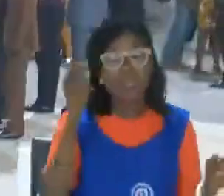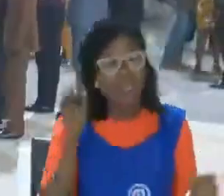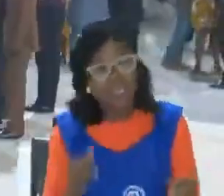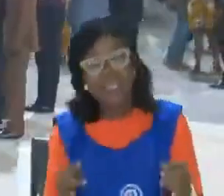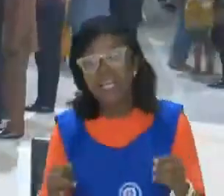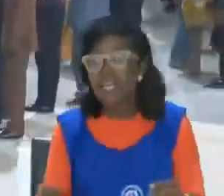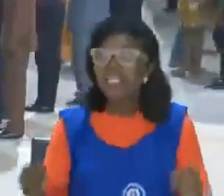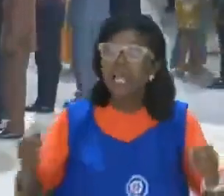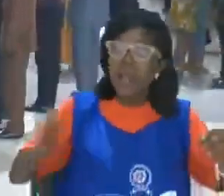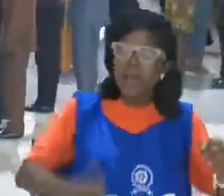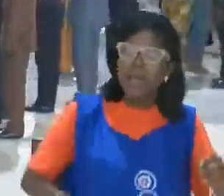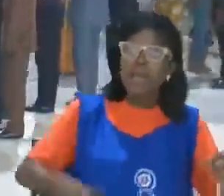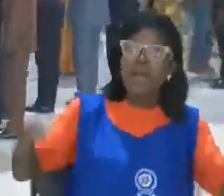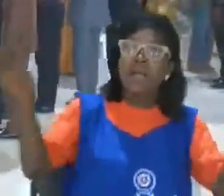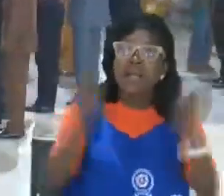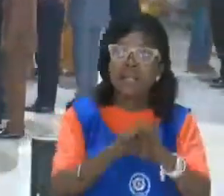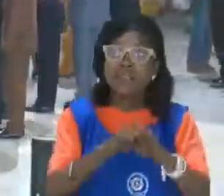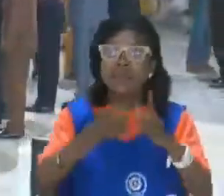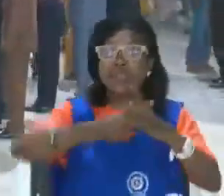barrenness will disappear. Oh.